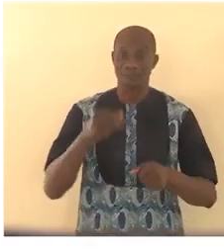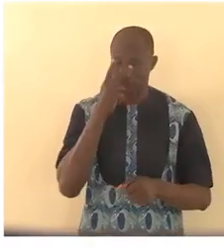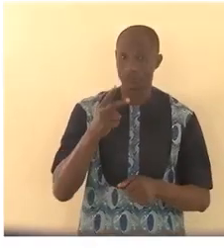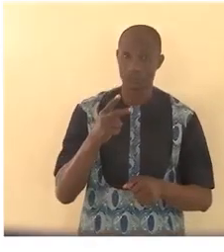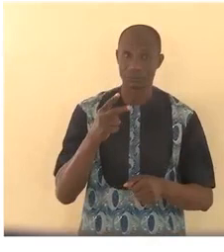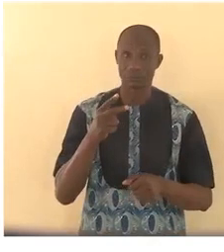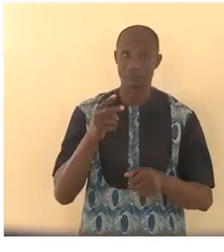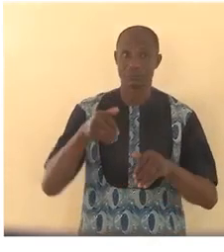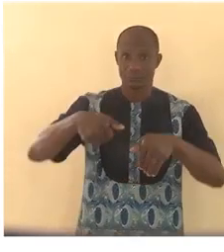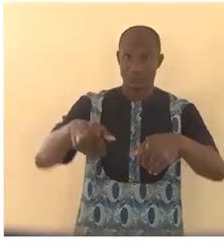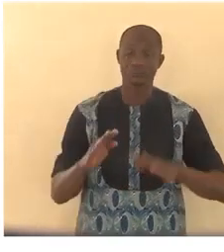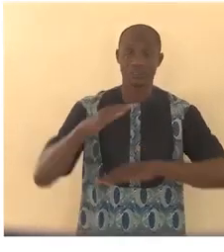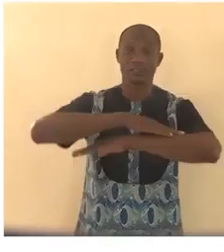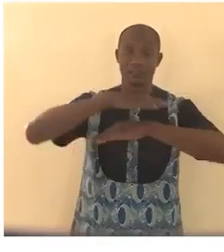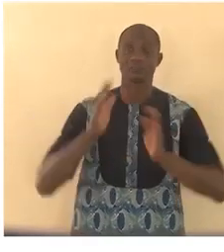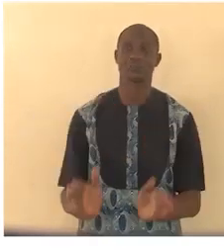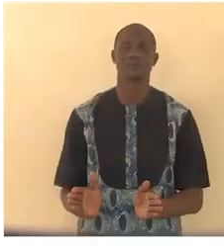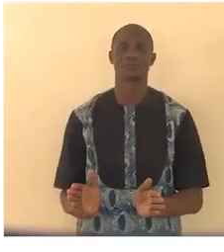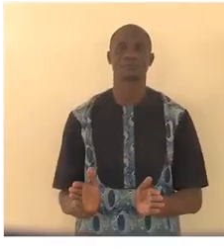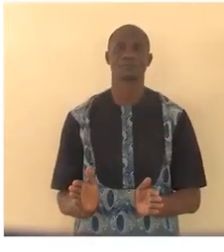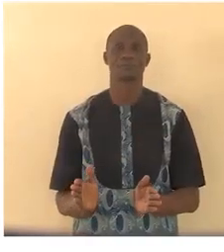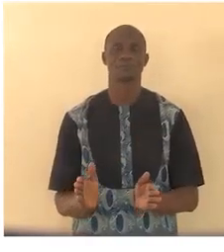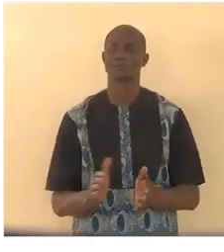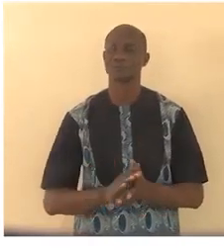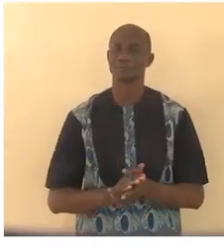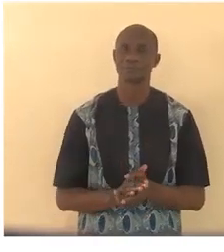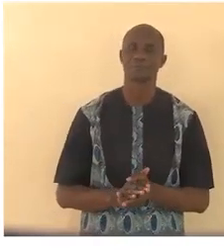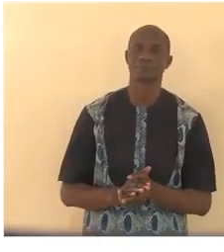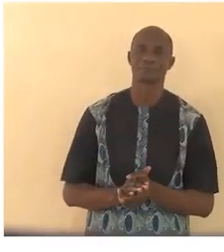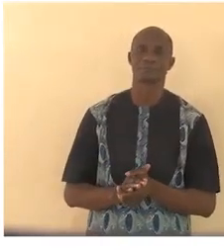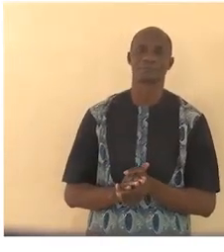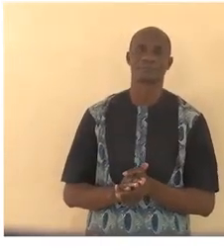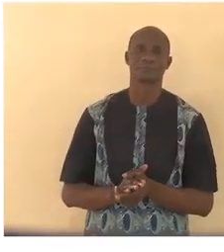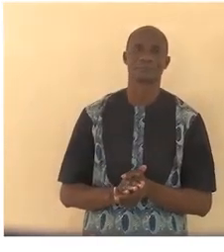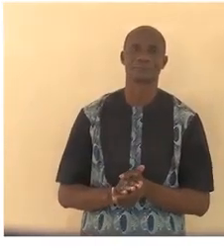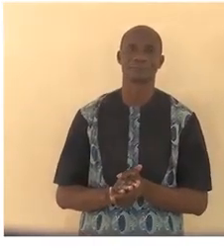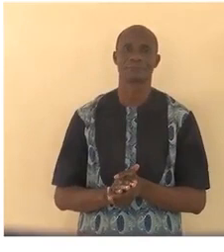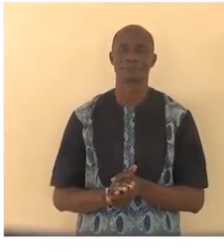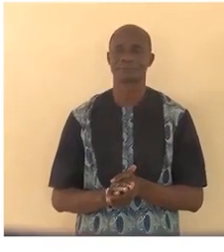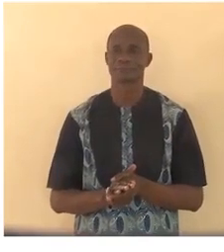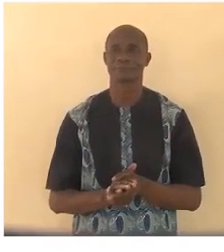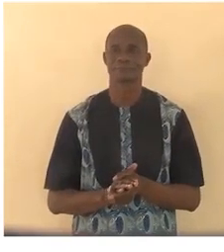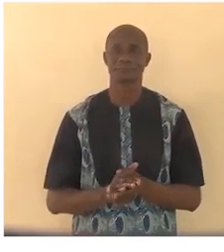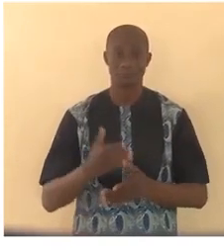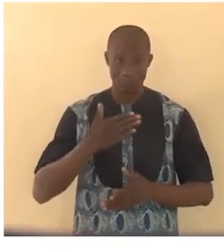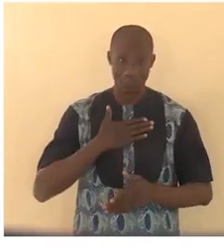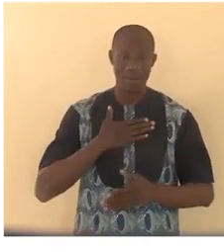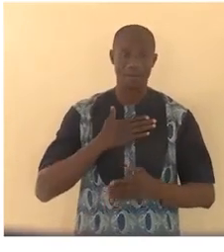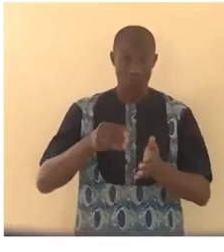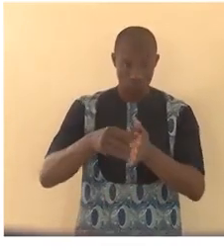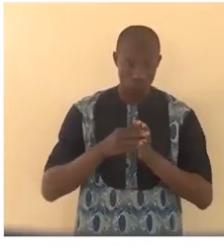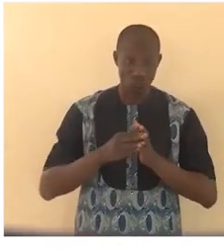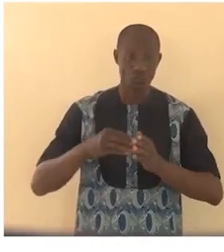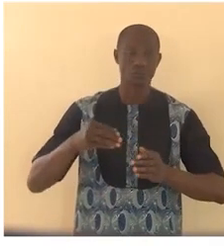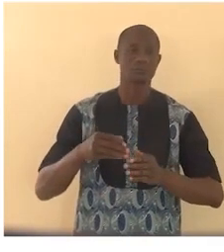get polished, you know. But my own will be cut and nailed. It's in my will. So even though my sister will not like it, but it's